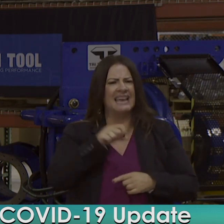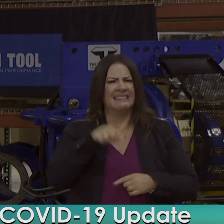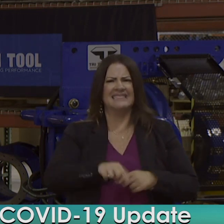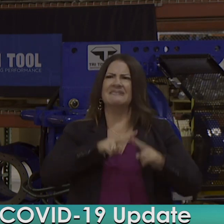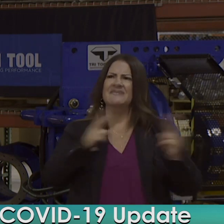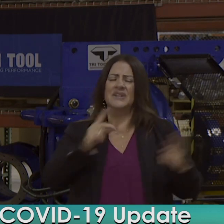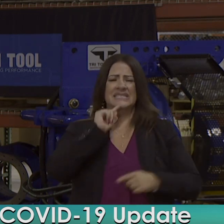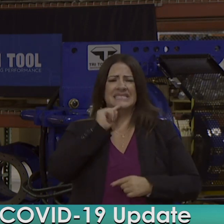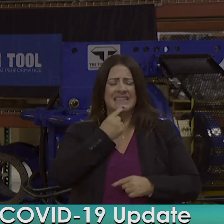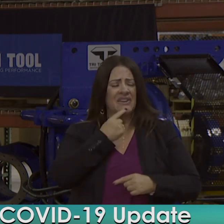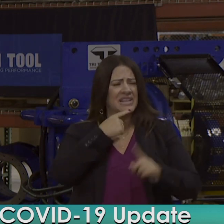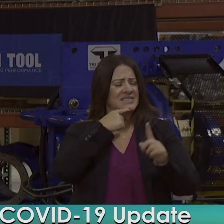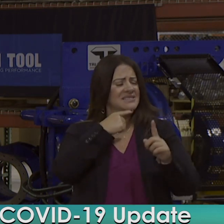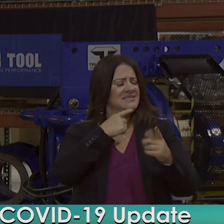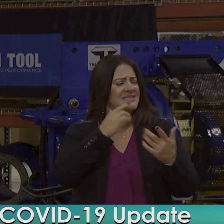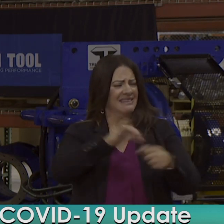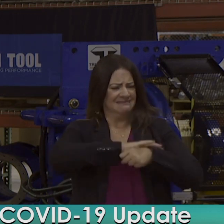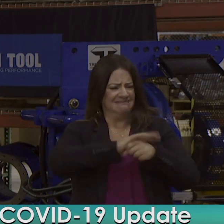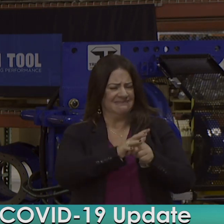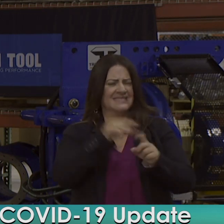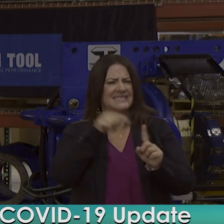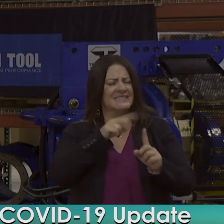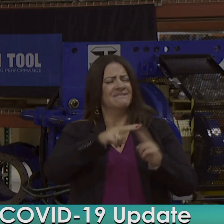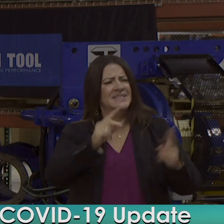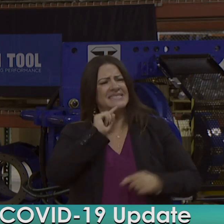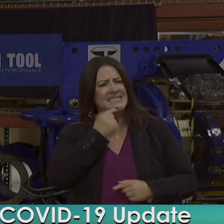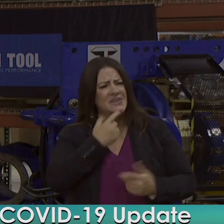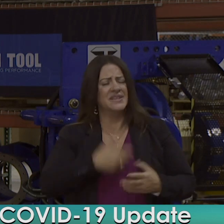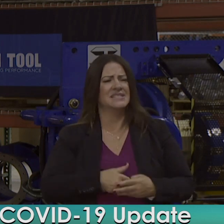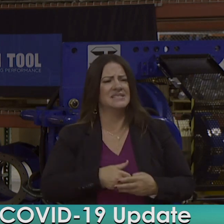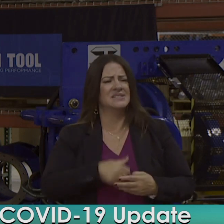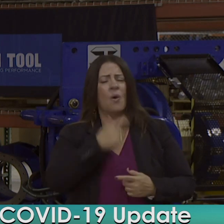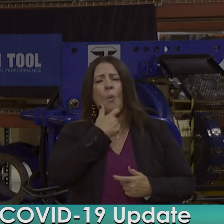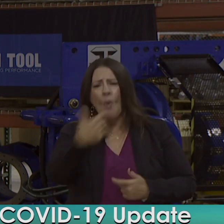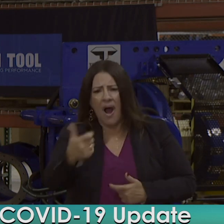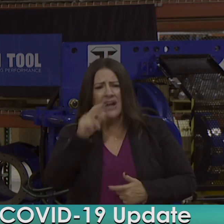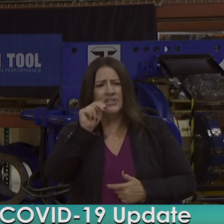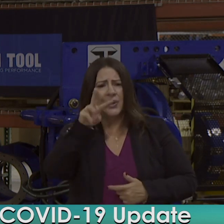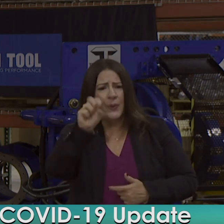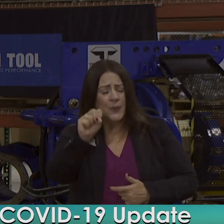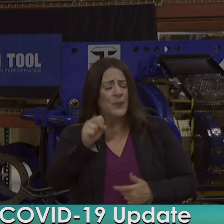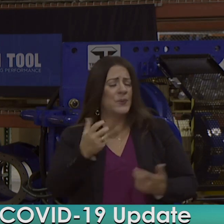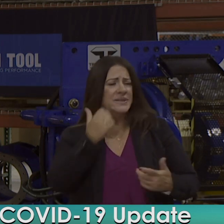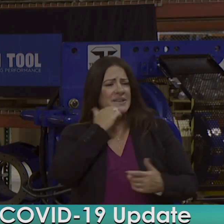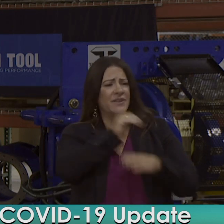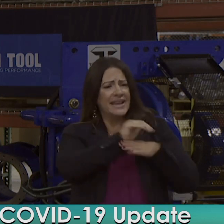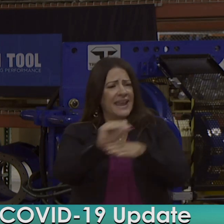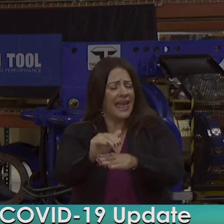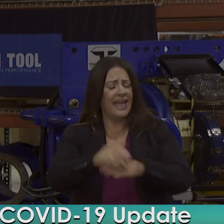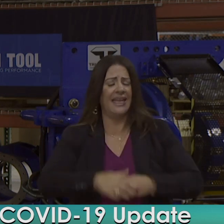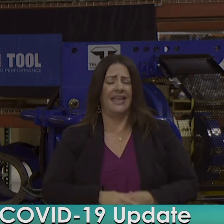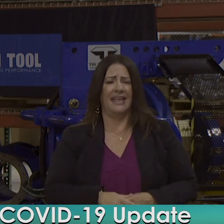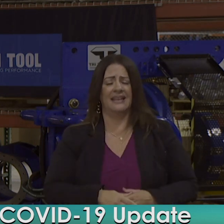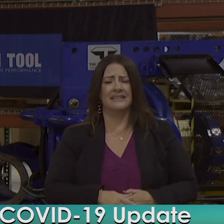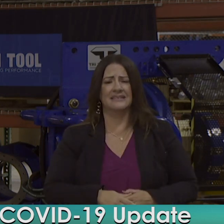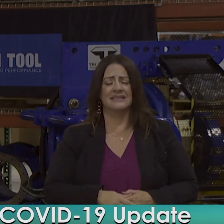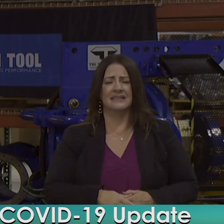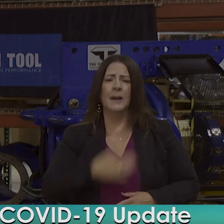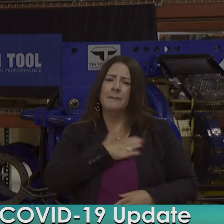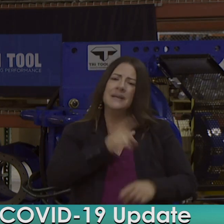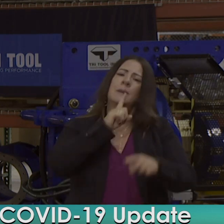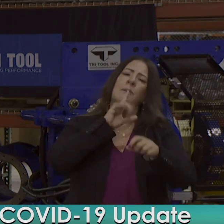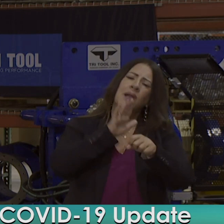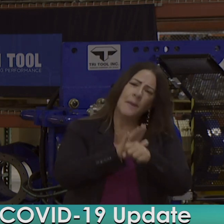seriously. What more evidence do we need? Turn on your nightly news and let us, again, recommit